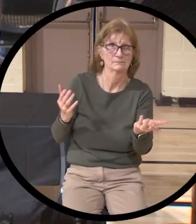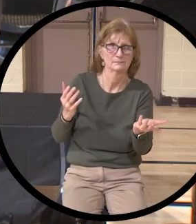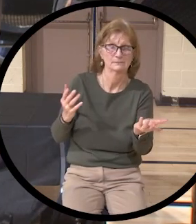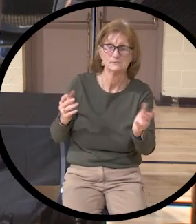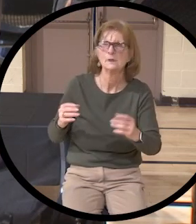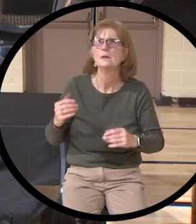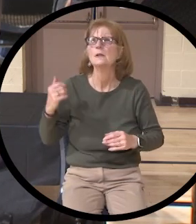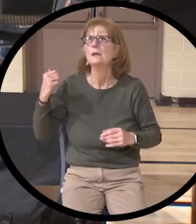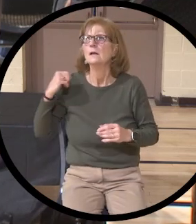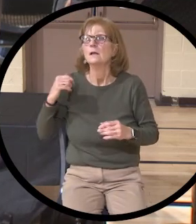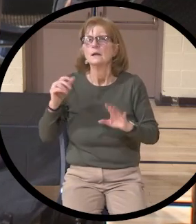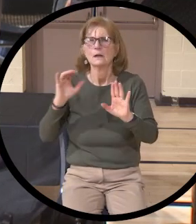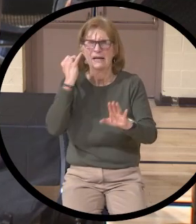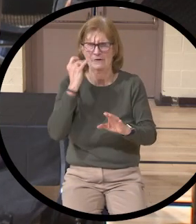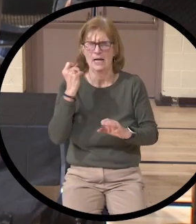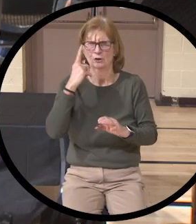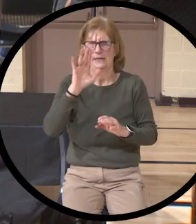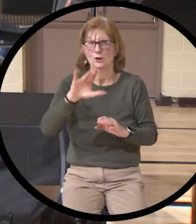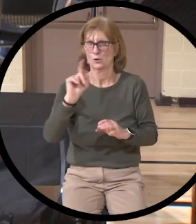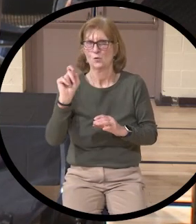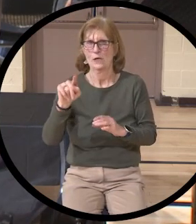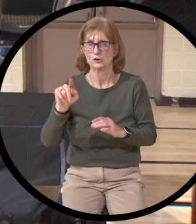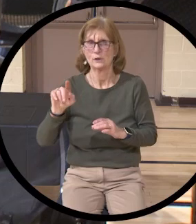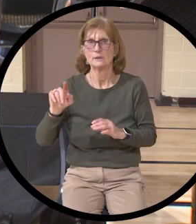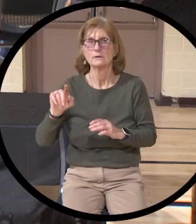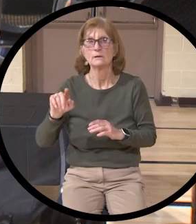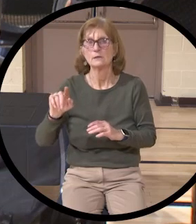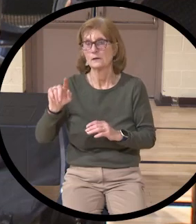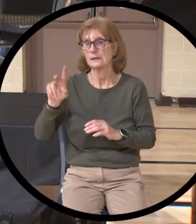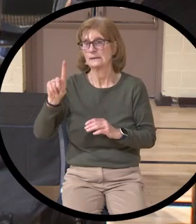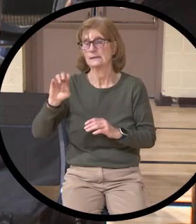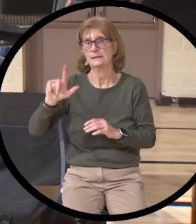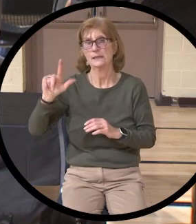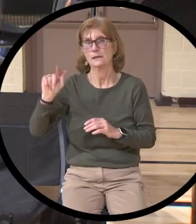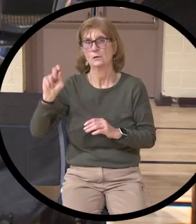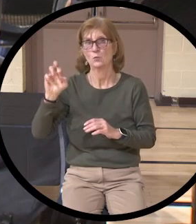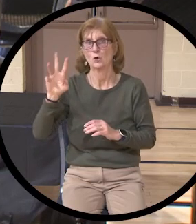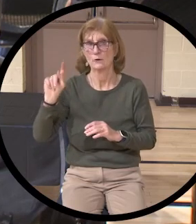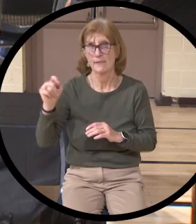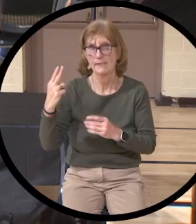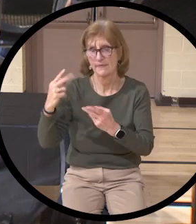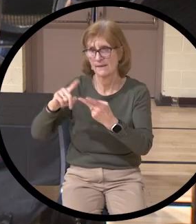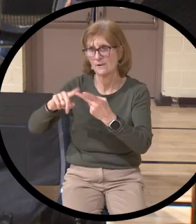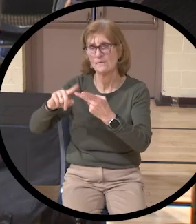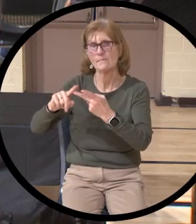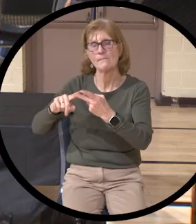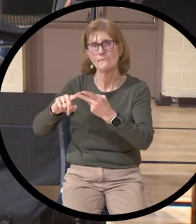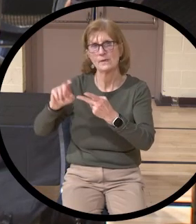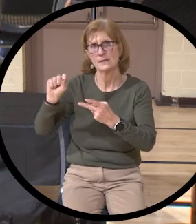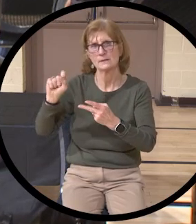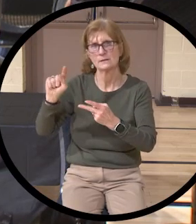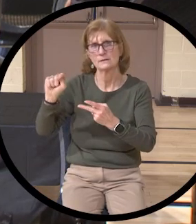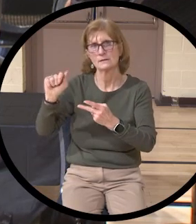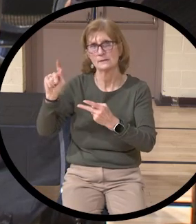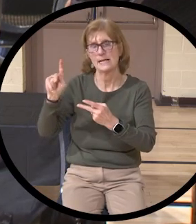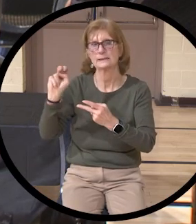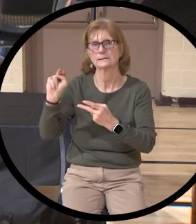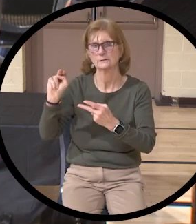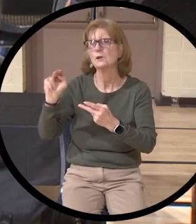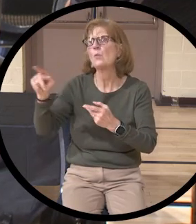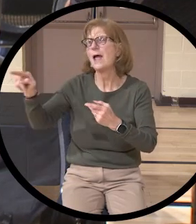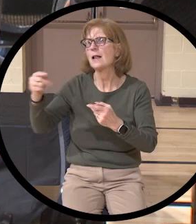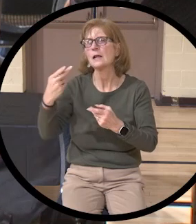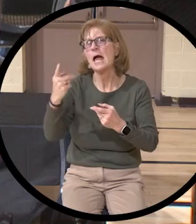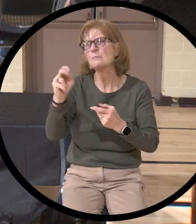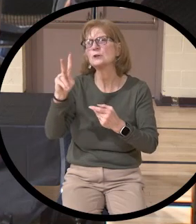So if I'm understanding it correctly, the question's about the intersection at Dilworth, Meadow, Heberton, and Stanton. Just Heberton and Stanton, I